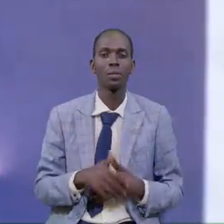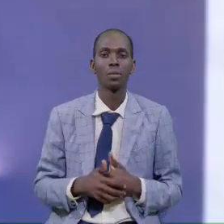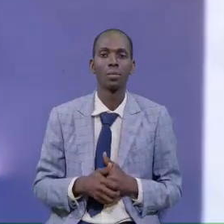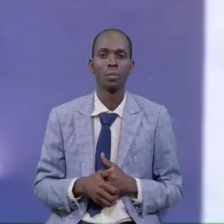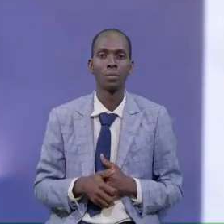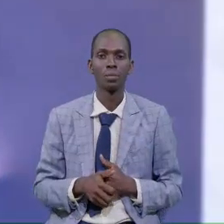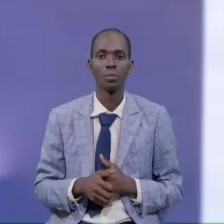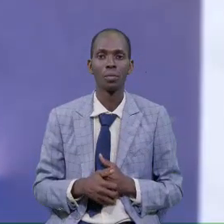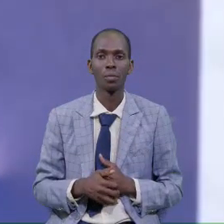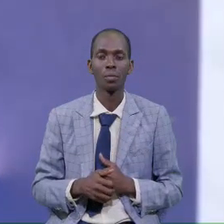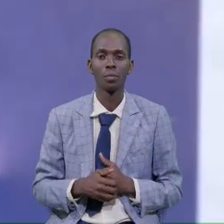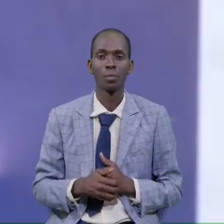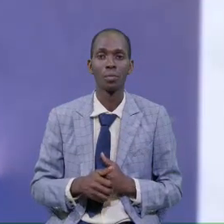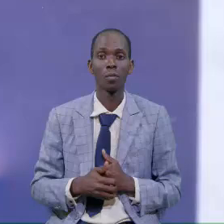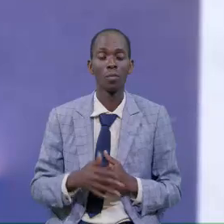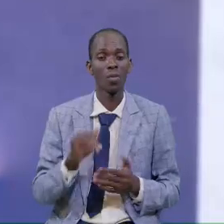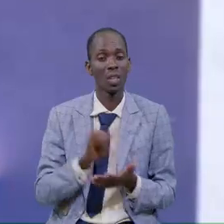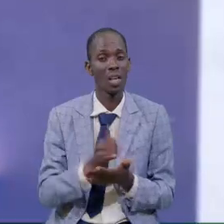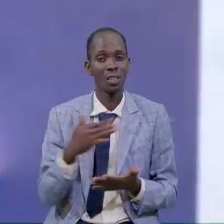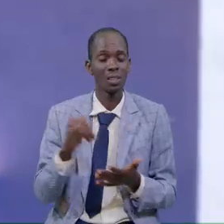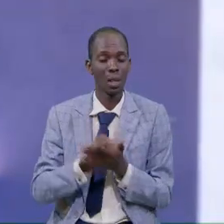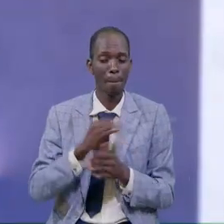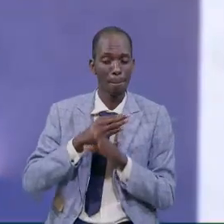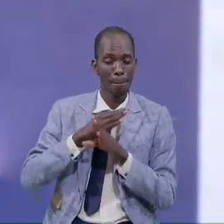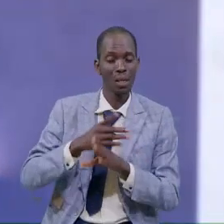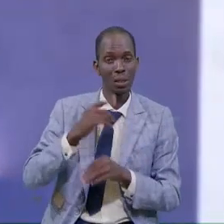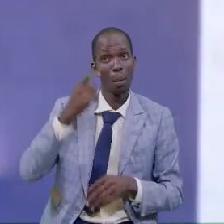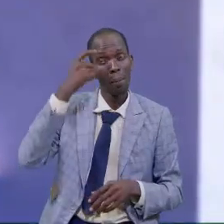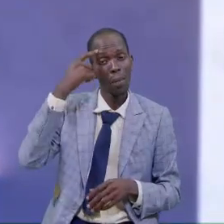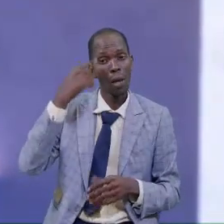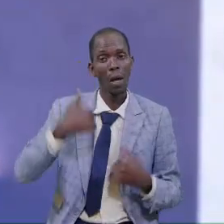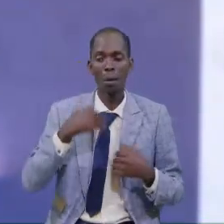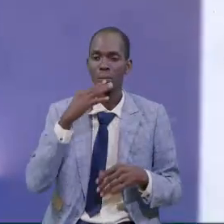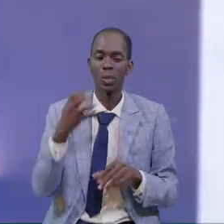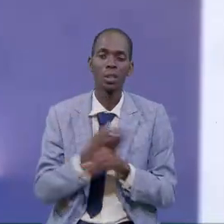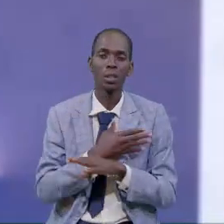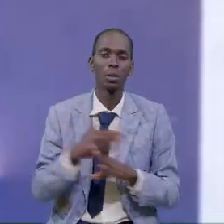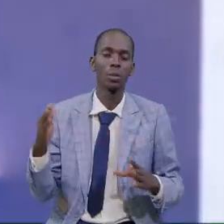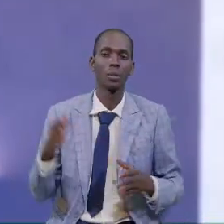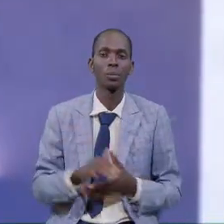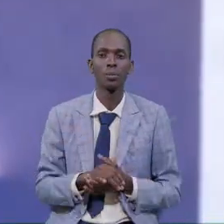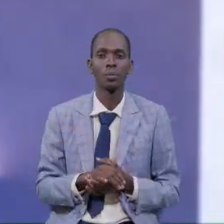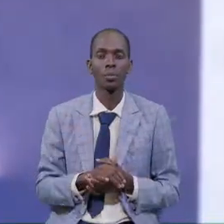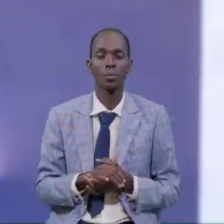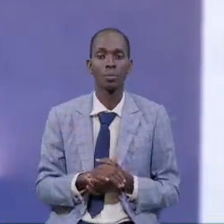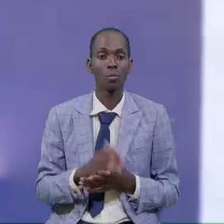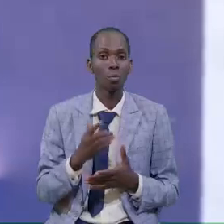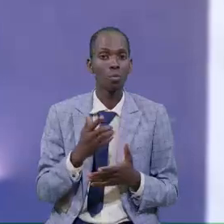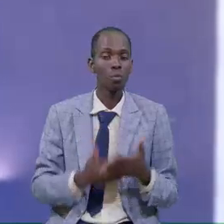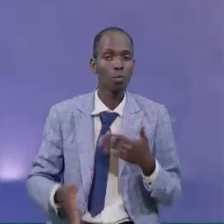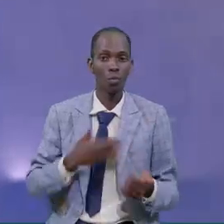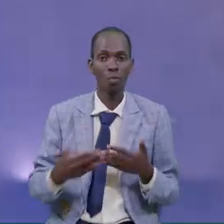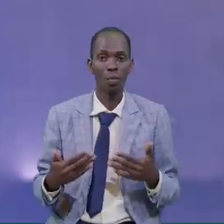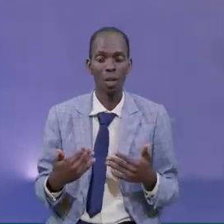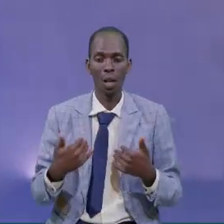That thing that blocked his brain had been taken away. Whatever has blocked your